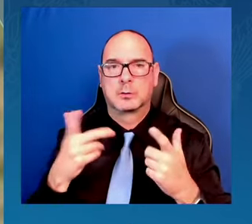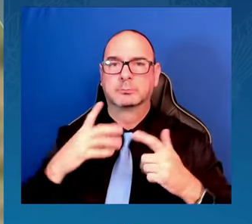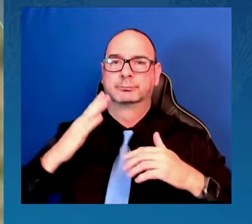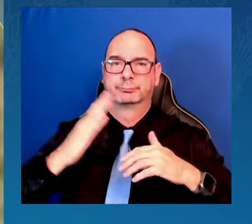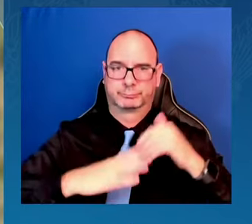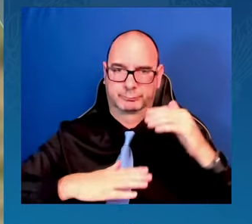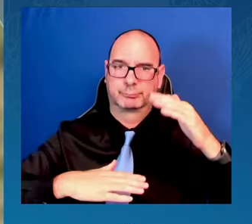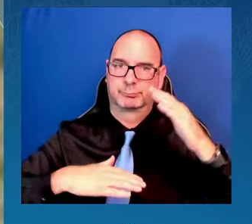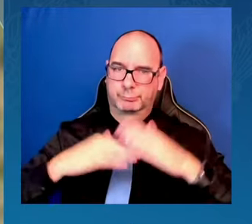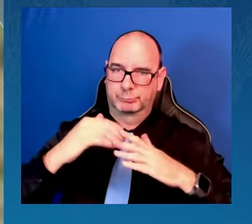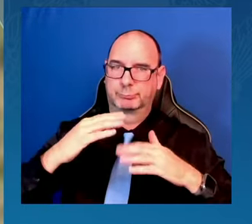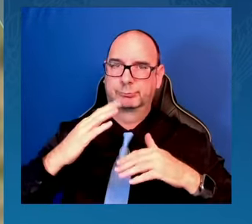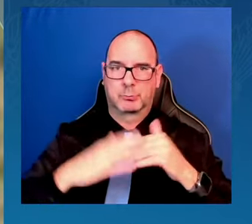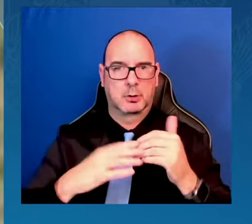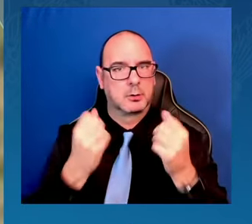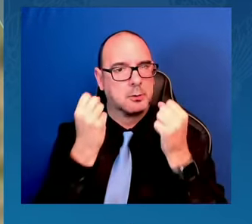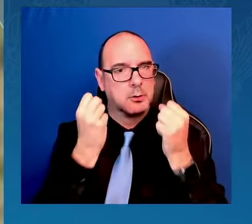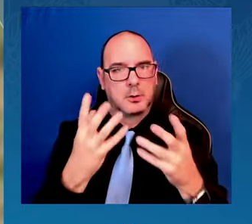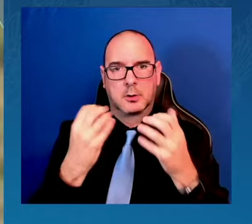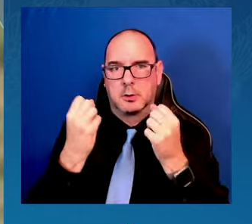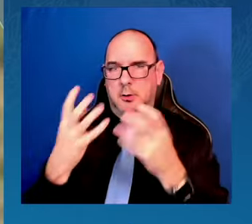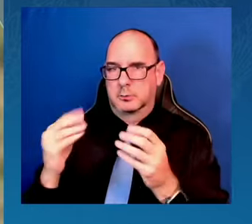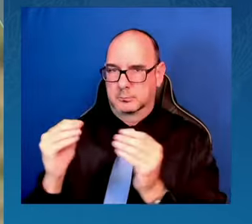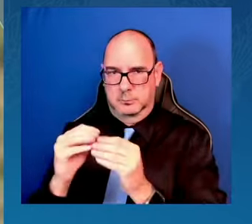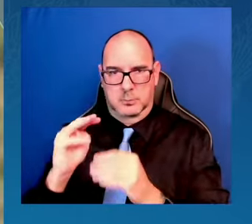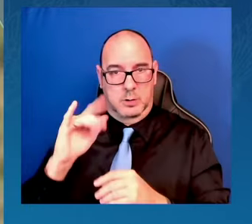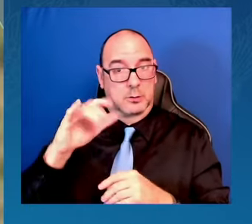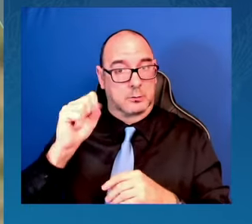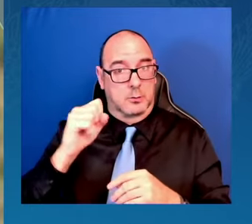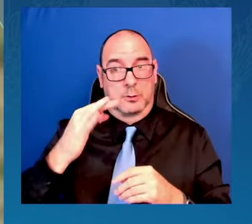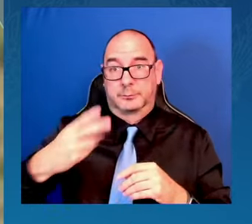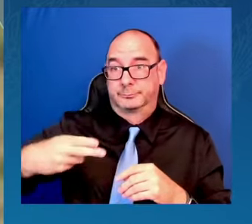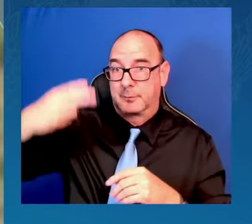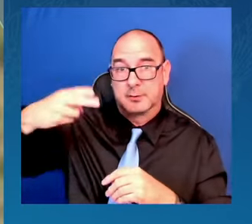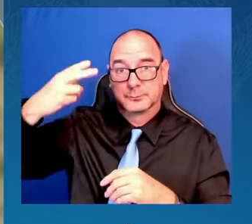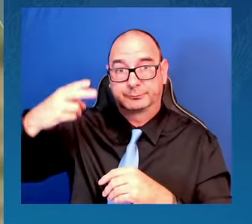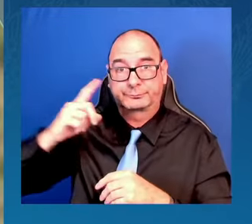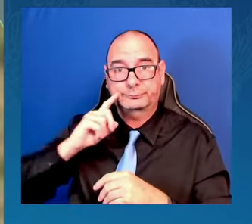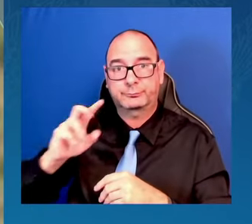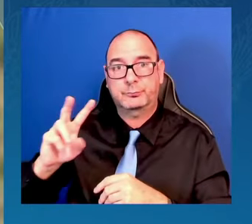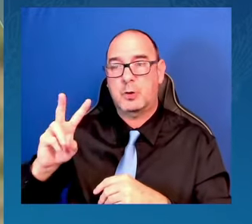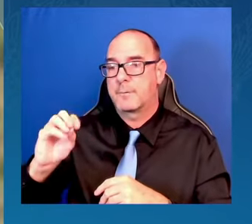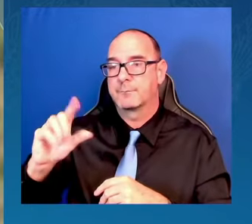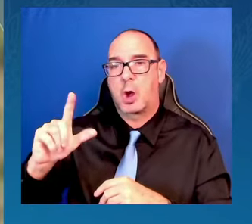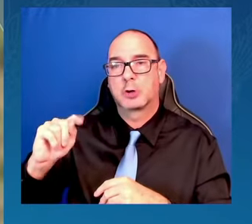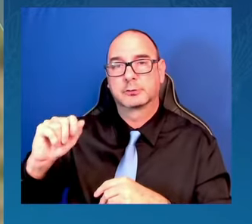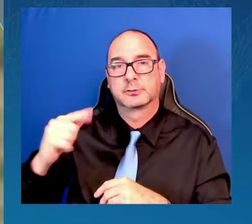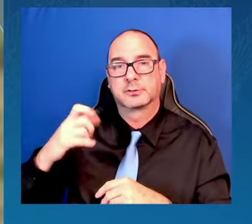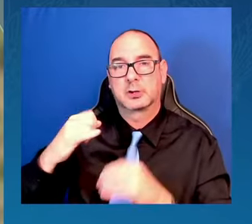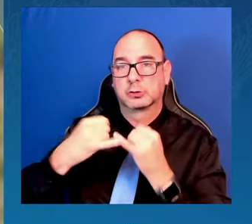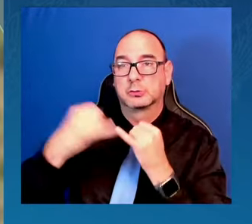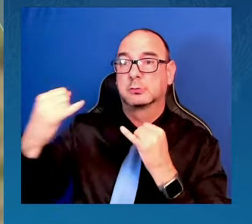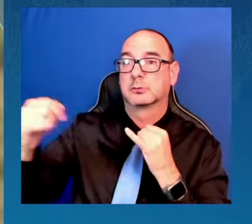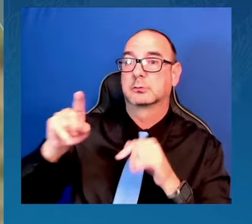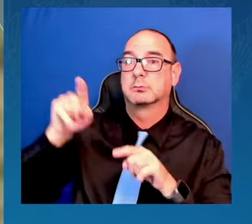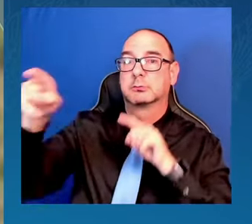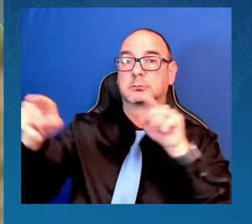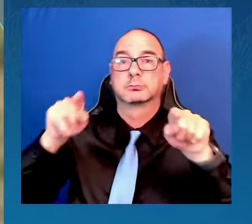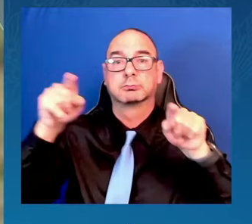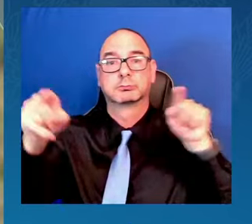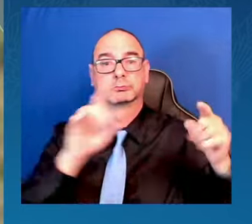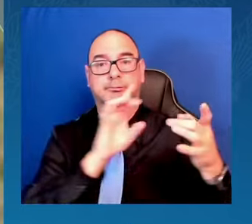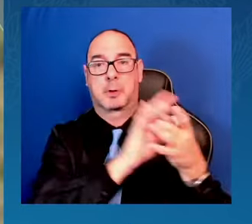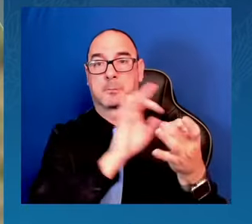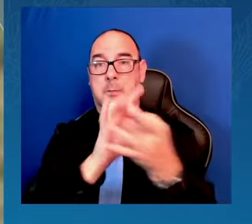new high-voltage transmission lines all across our country. And that is